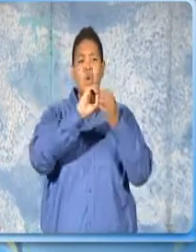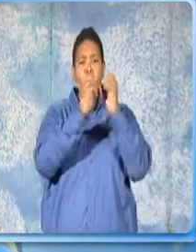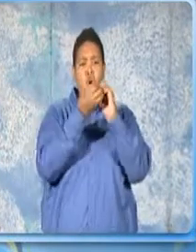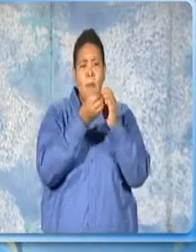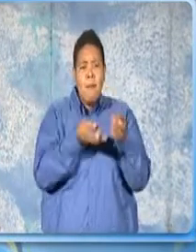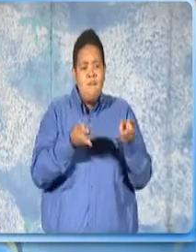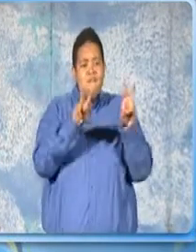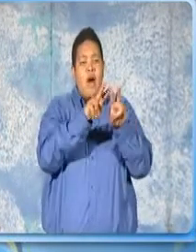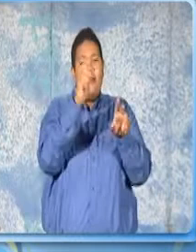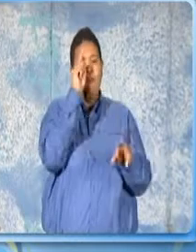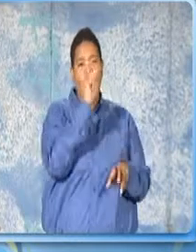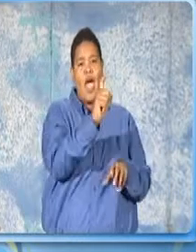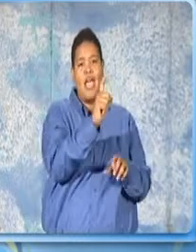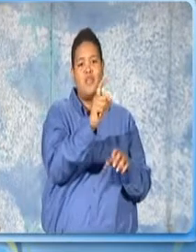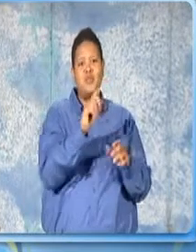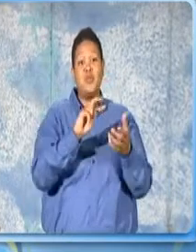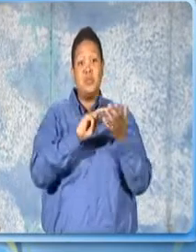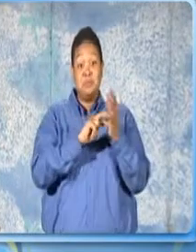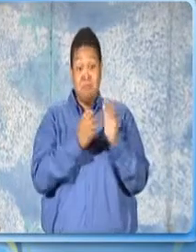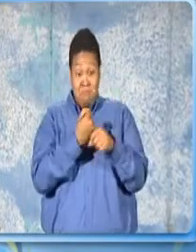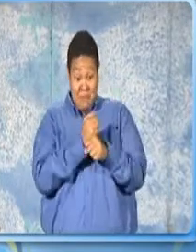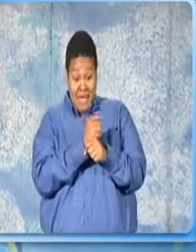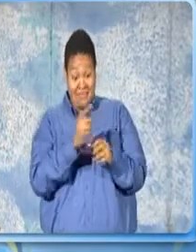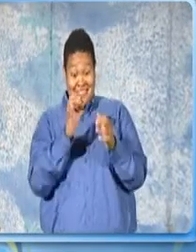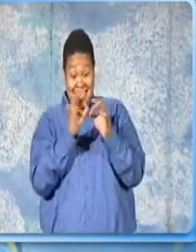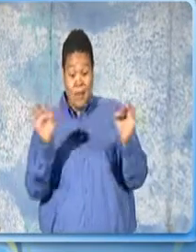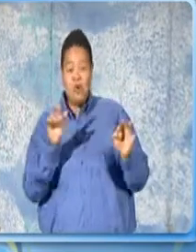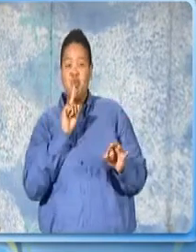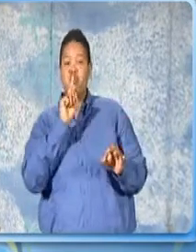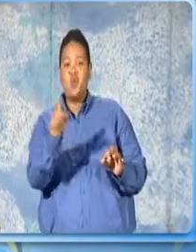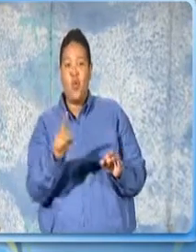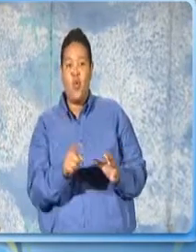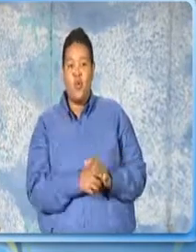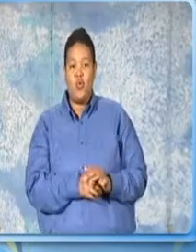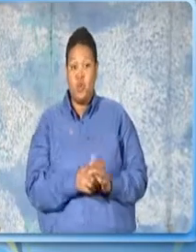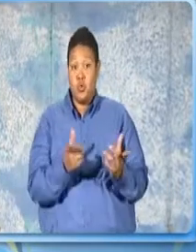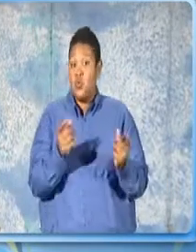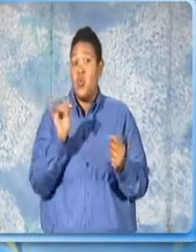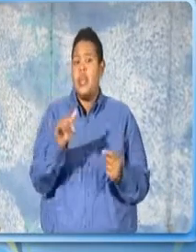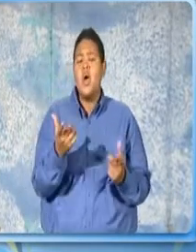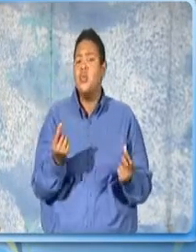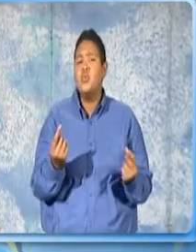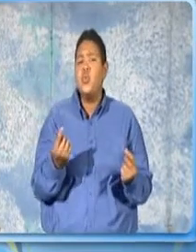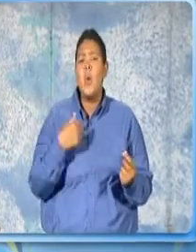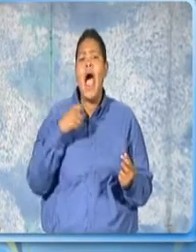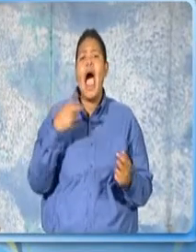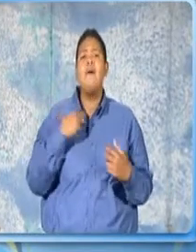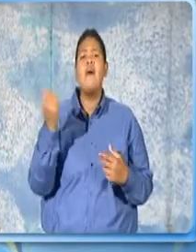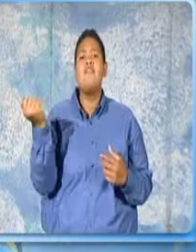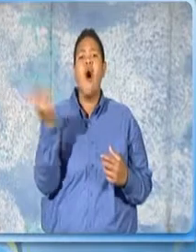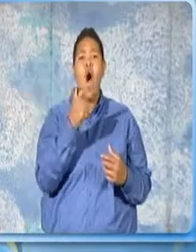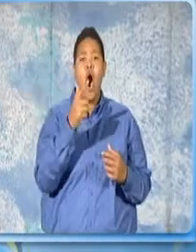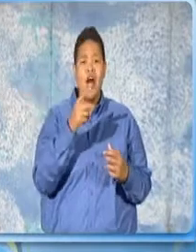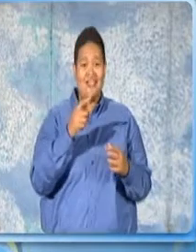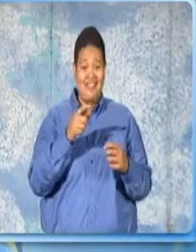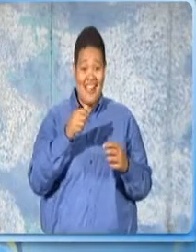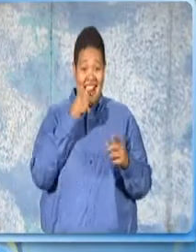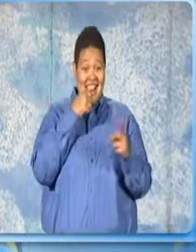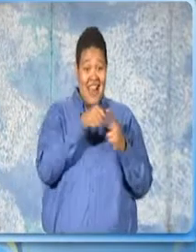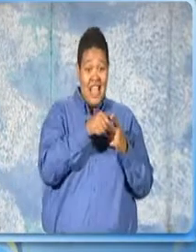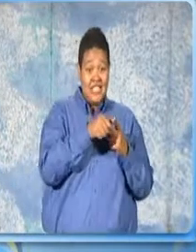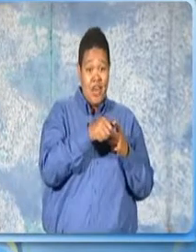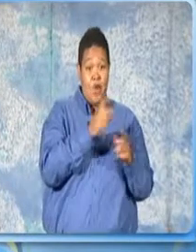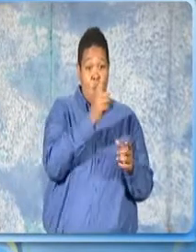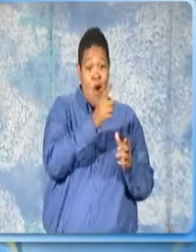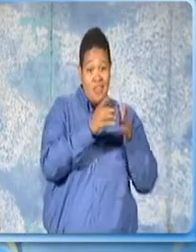for x which makes the statement true. In order to do this, we have to have all the variables on one side of the